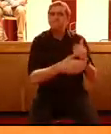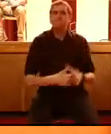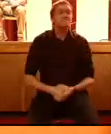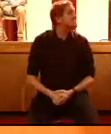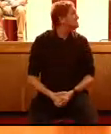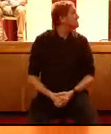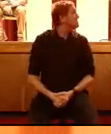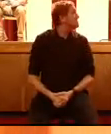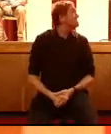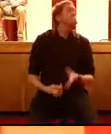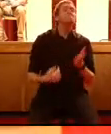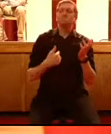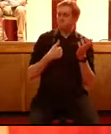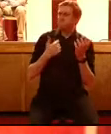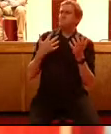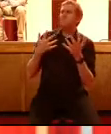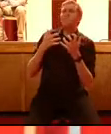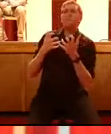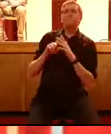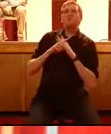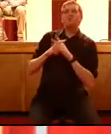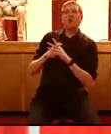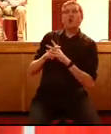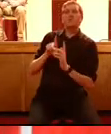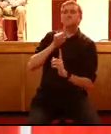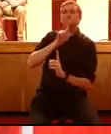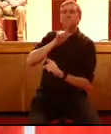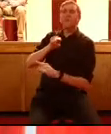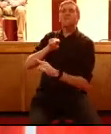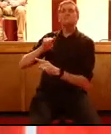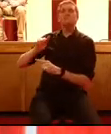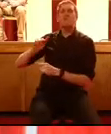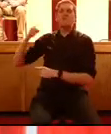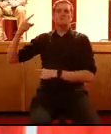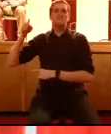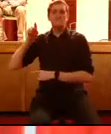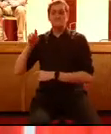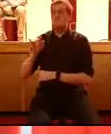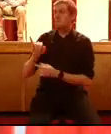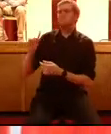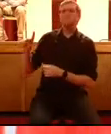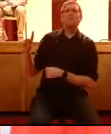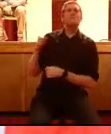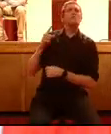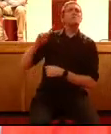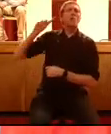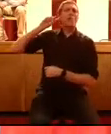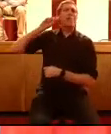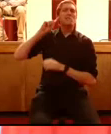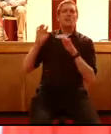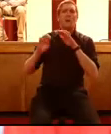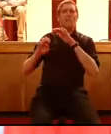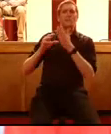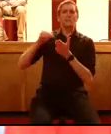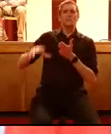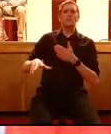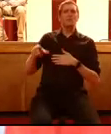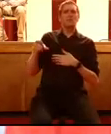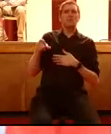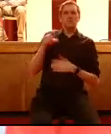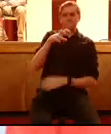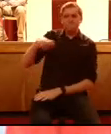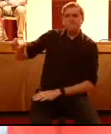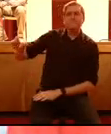I want to start by a rebuttal to the first. That's the first that we have heard of an elementary student being